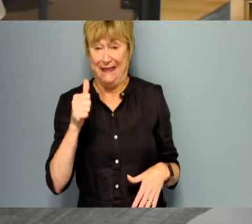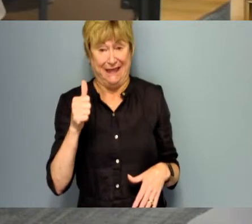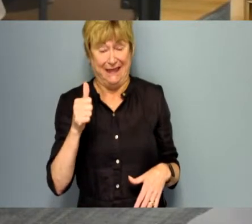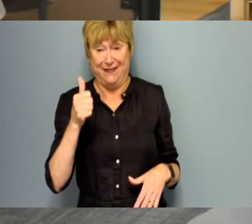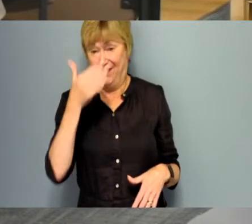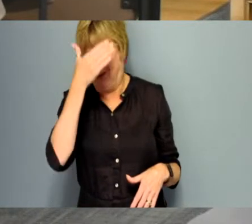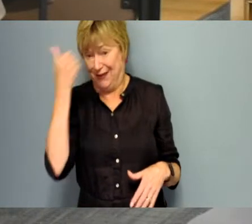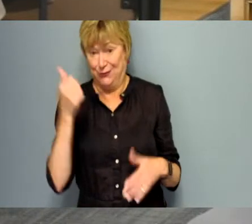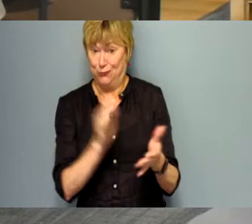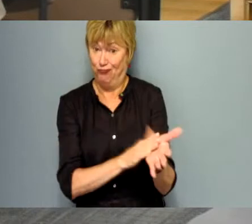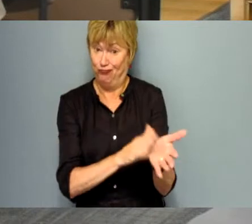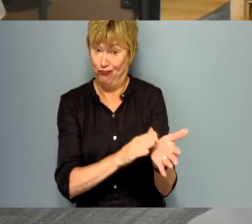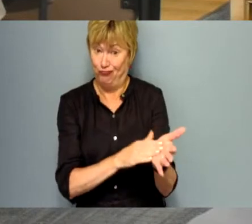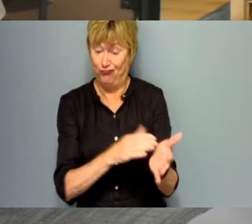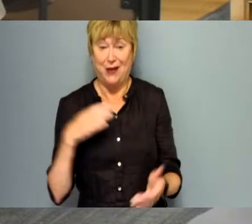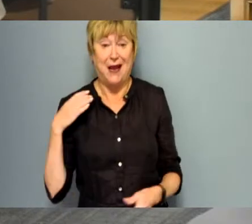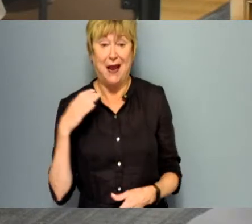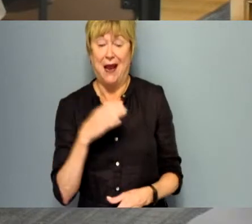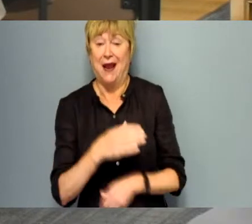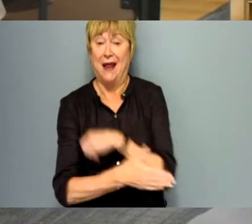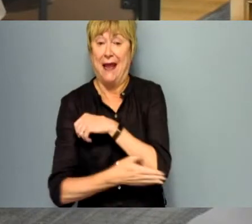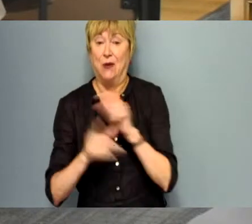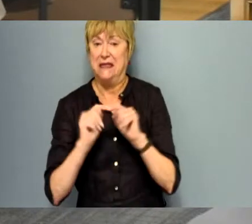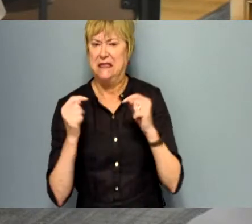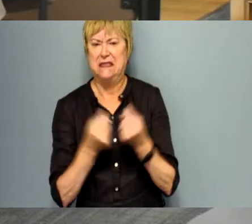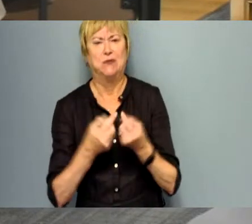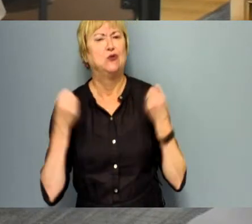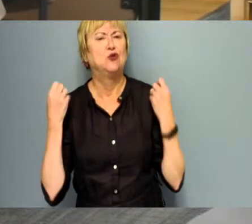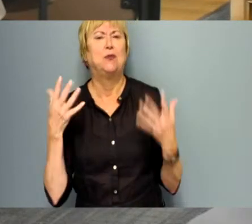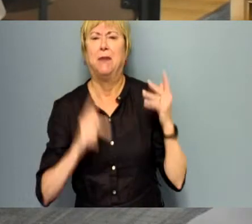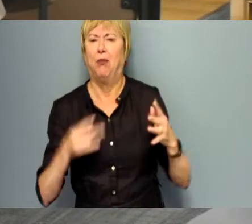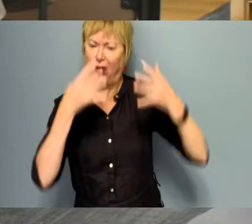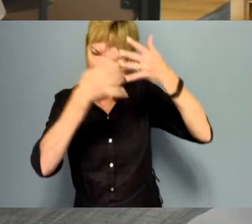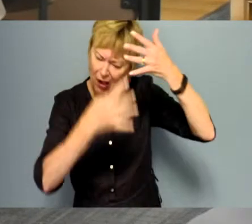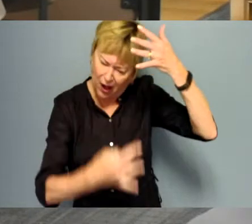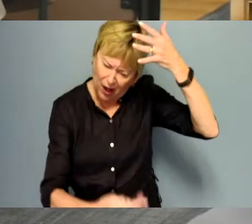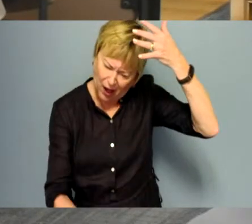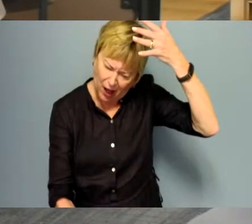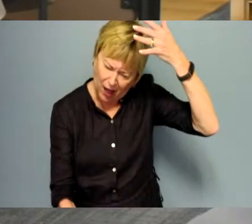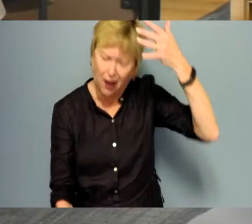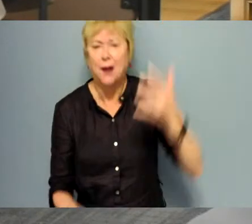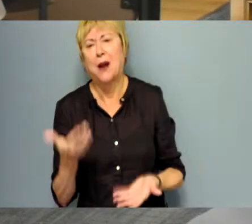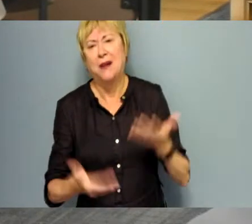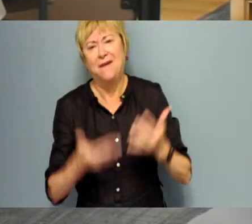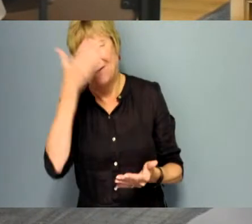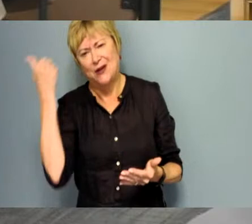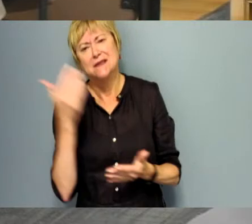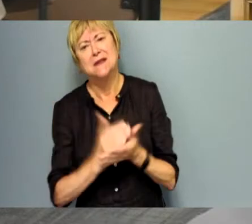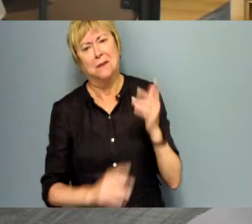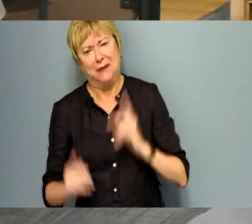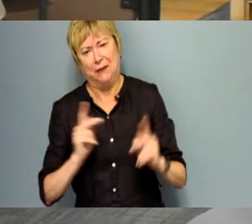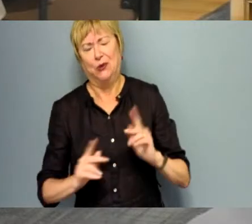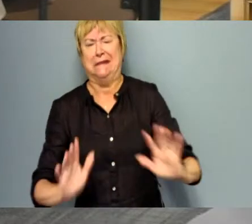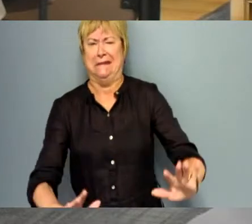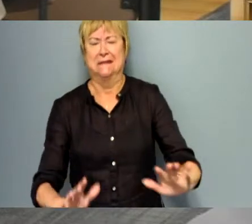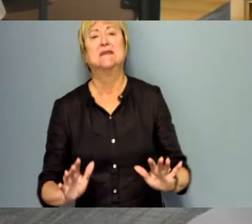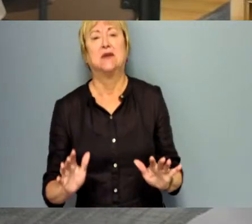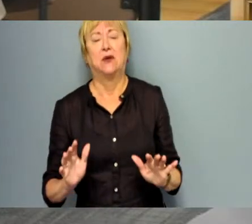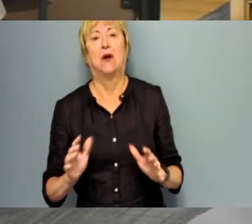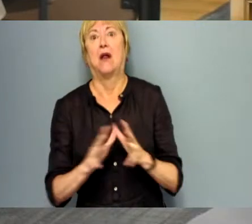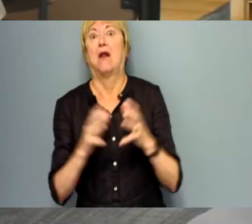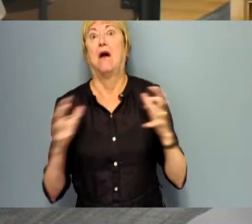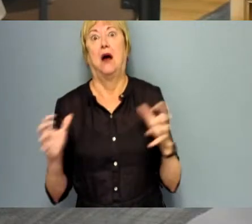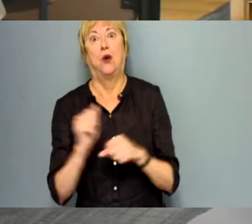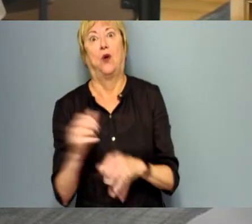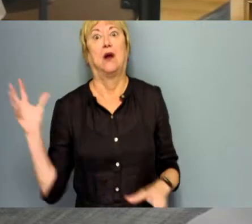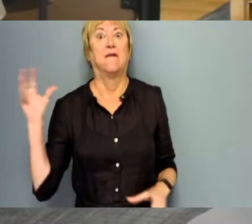county team. Way too many people to mention individually because I would probably leave a lot of people out. But a whole lot of work went